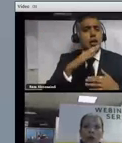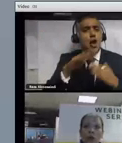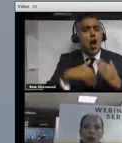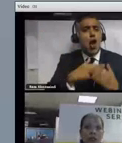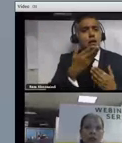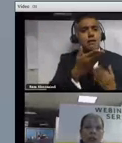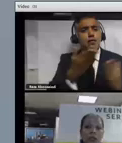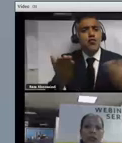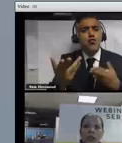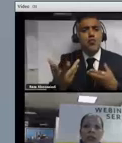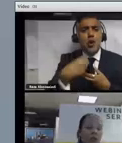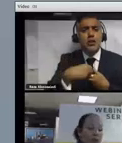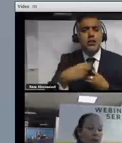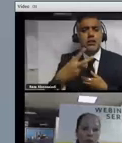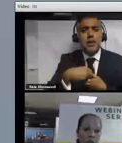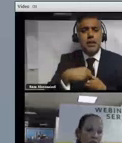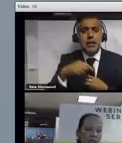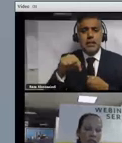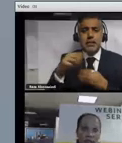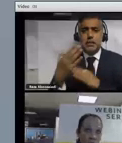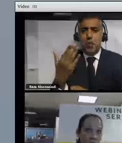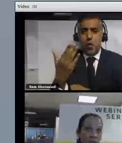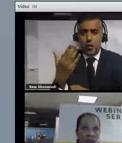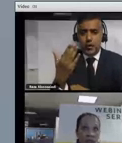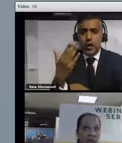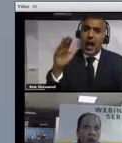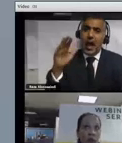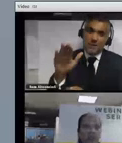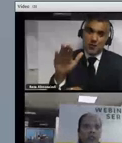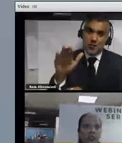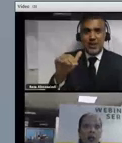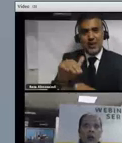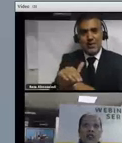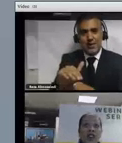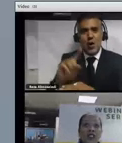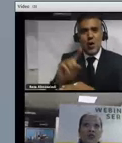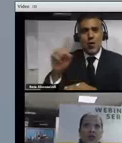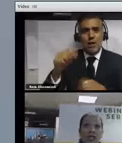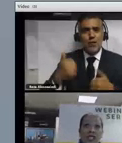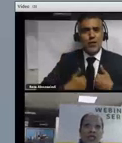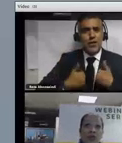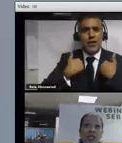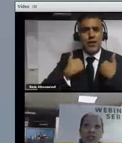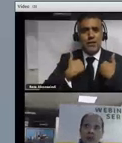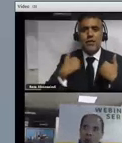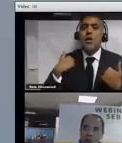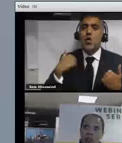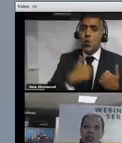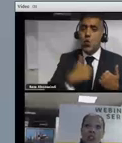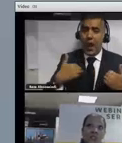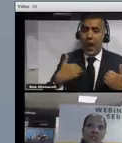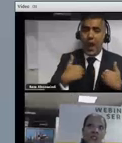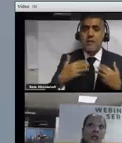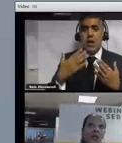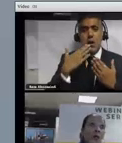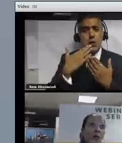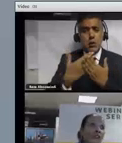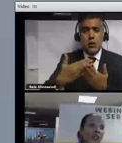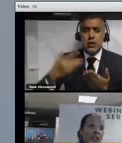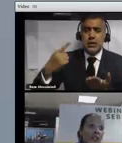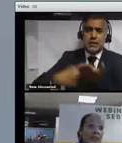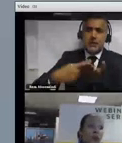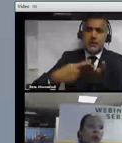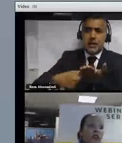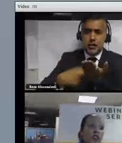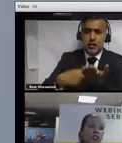you who participated this morning, this afternoon, this evening, wherever you are. We've had a really, really rich discussion. We've